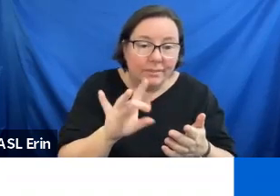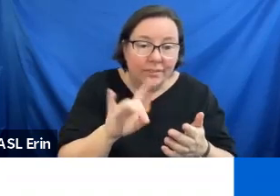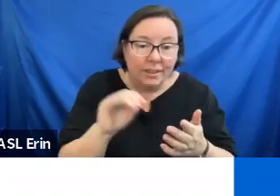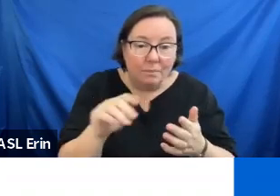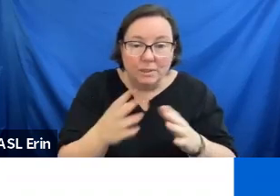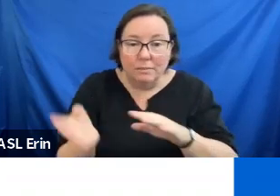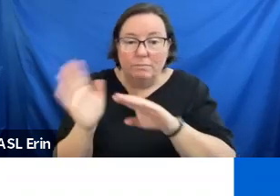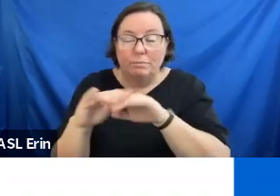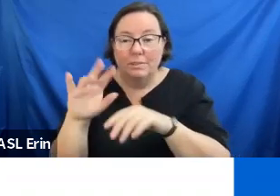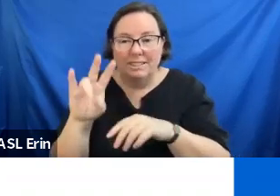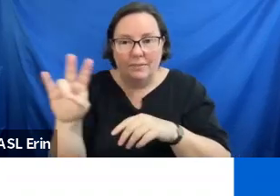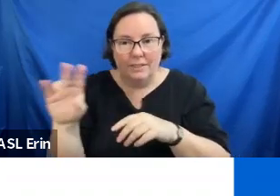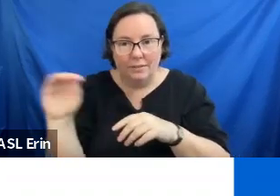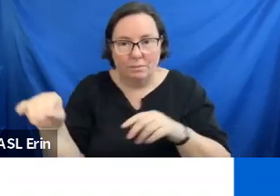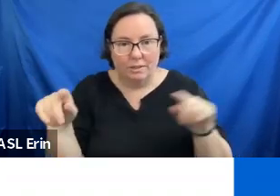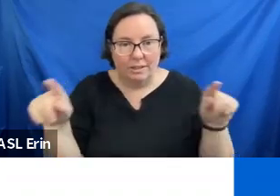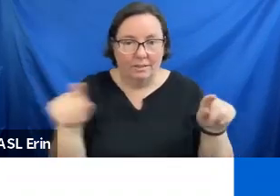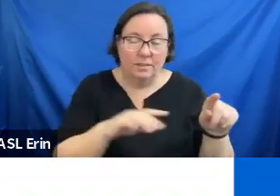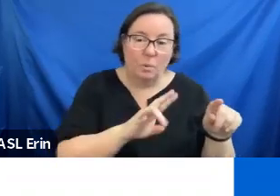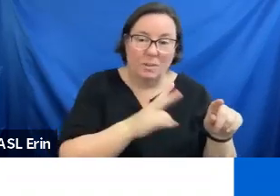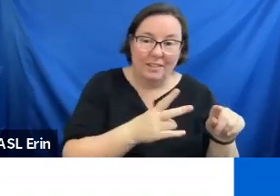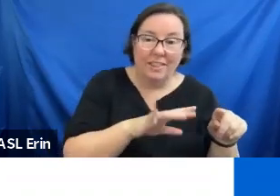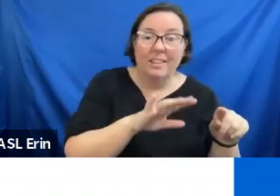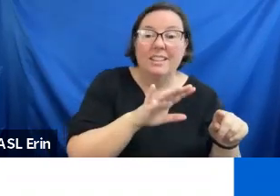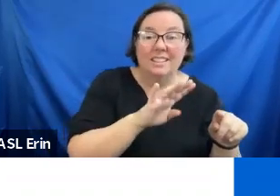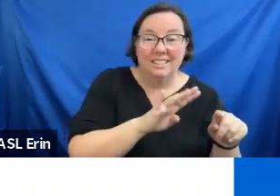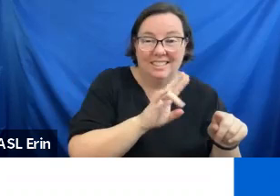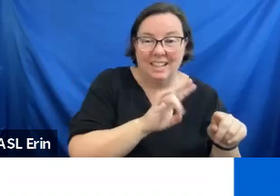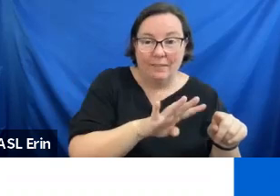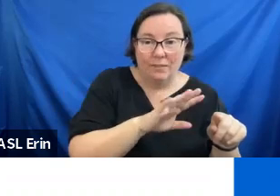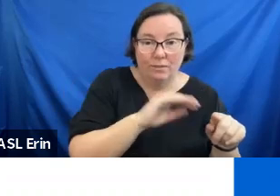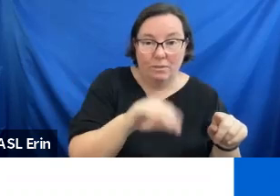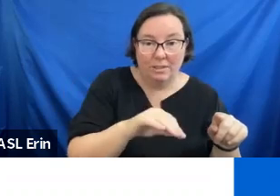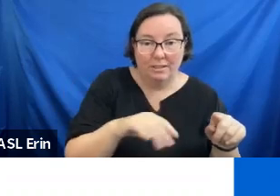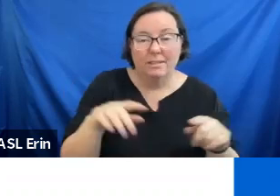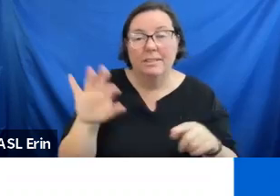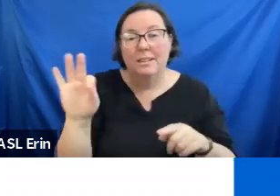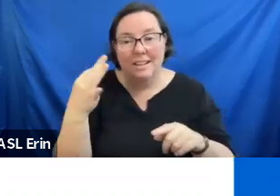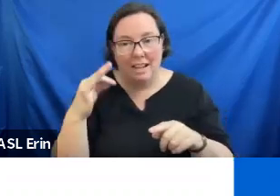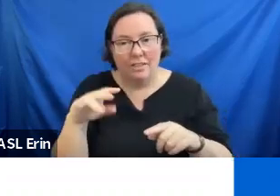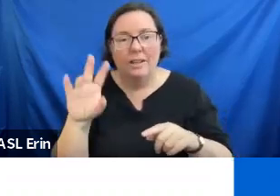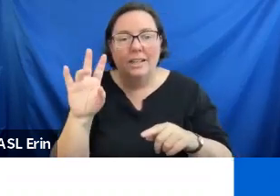being 74% for 7th grade and 77% for 9th grade.